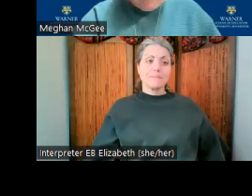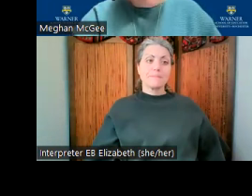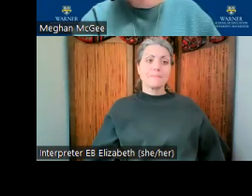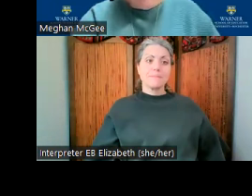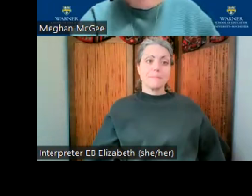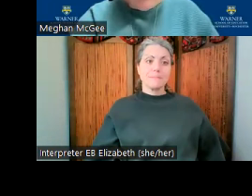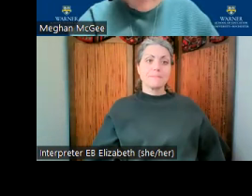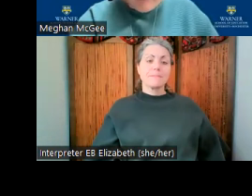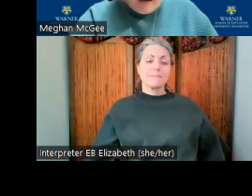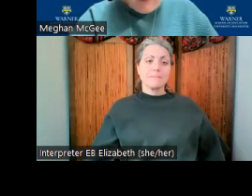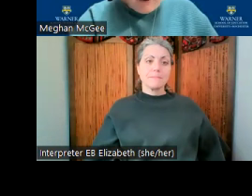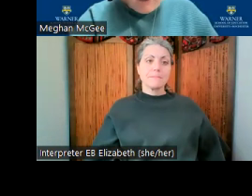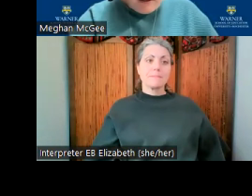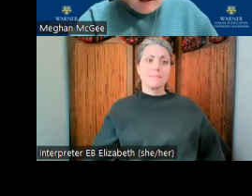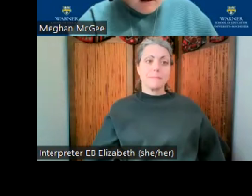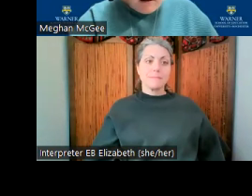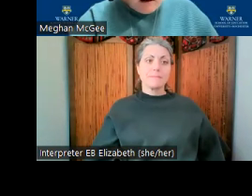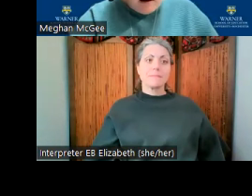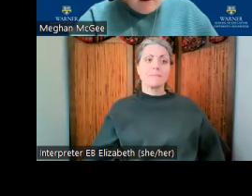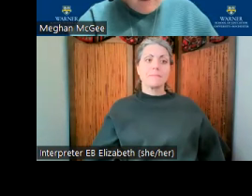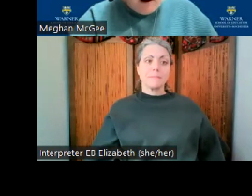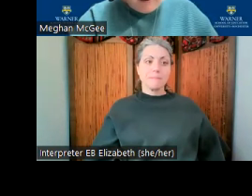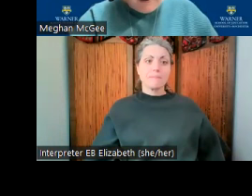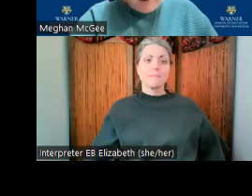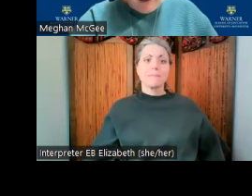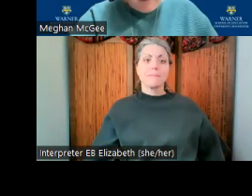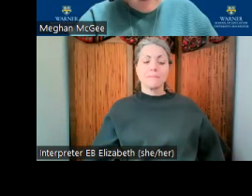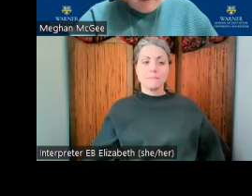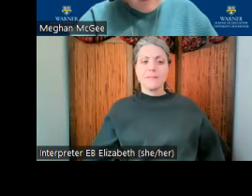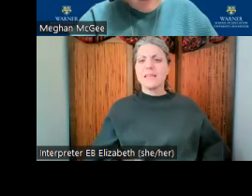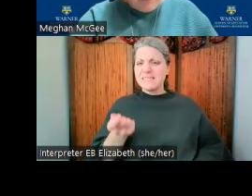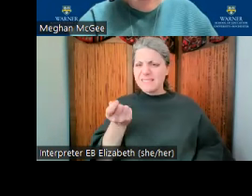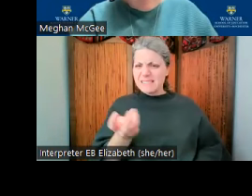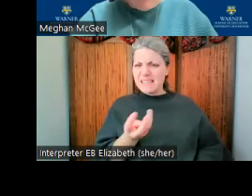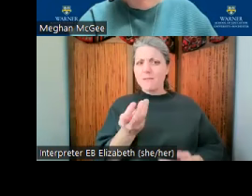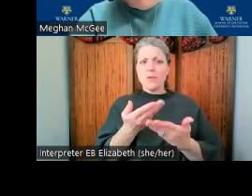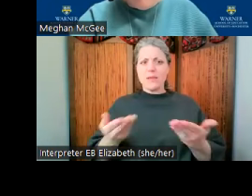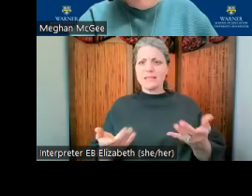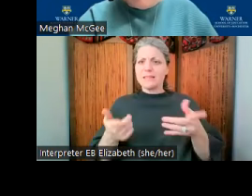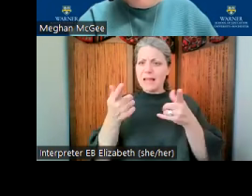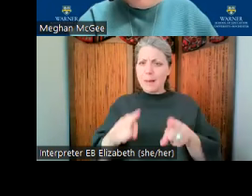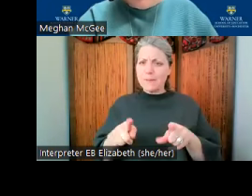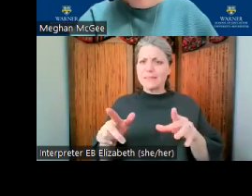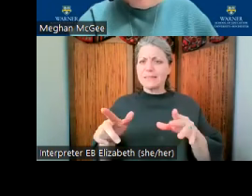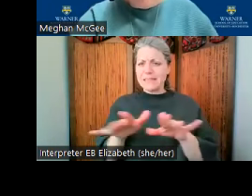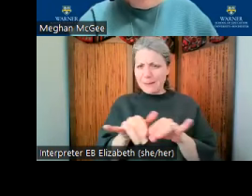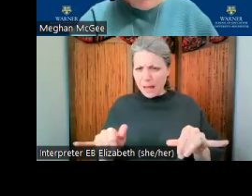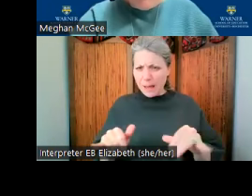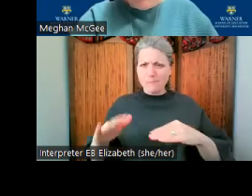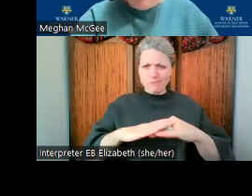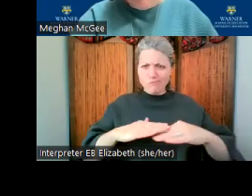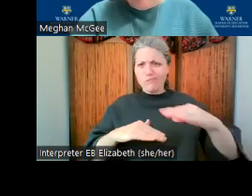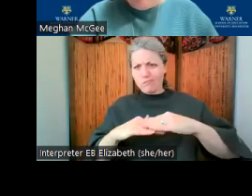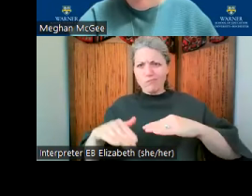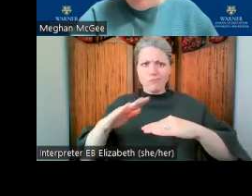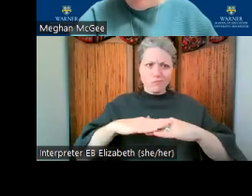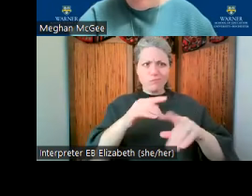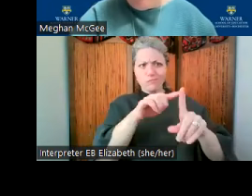Here we have some overlapping observations of autism and developmental trauma. And without going through all of